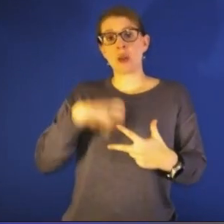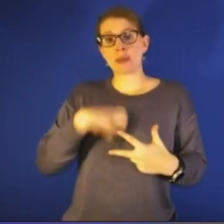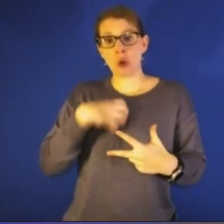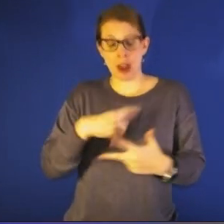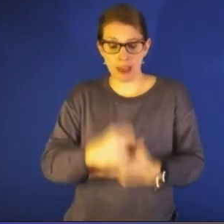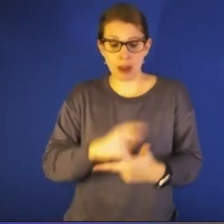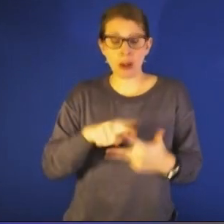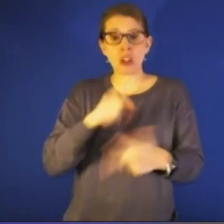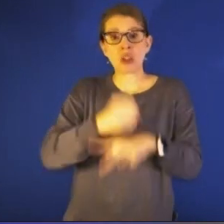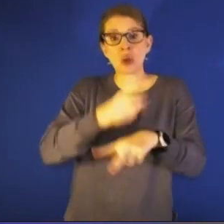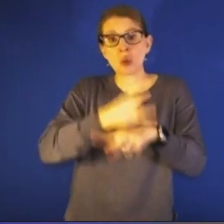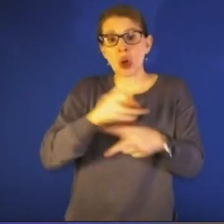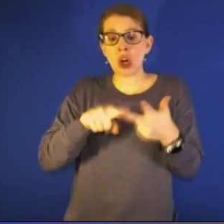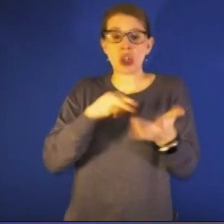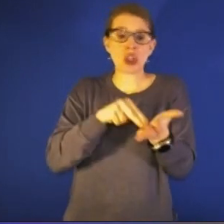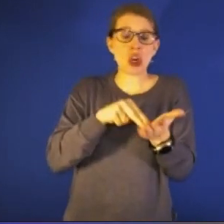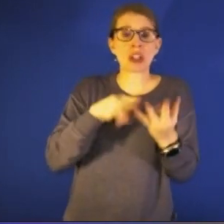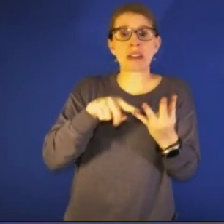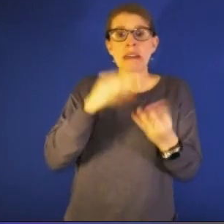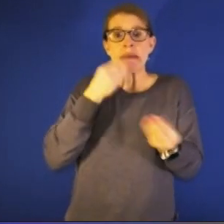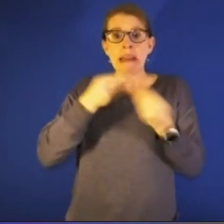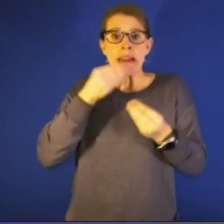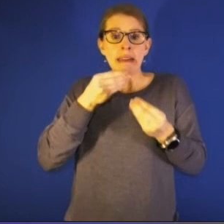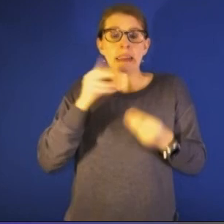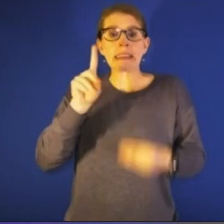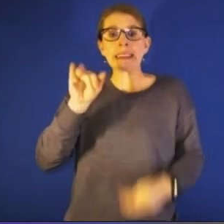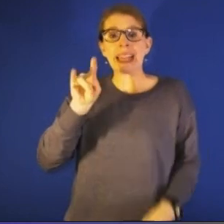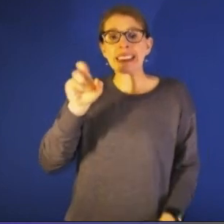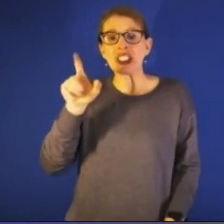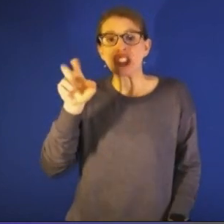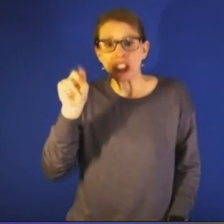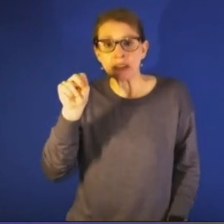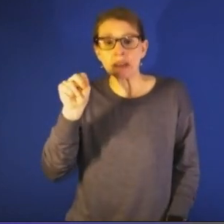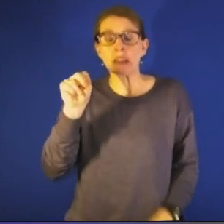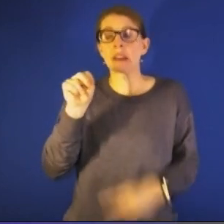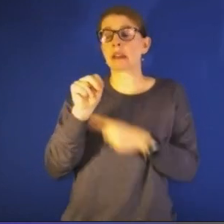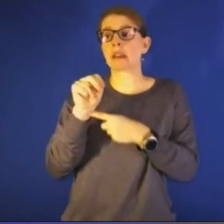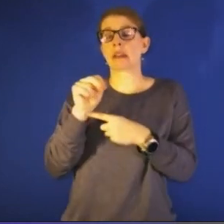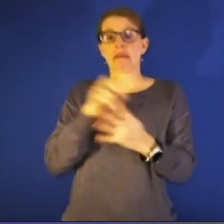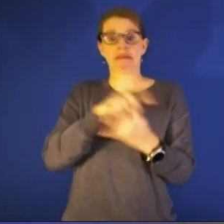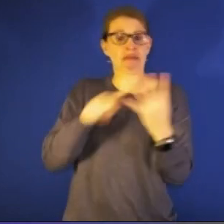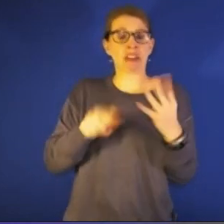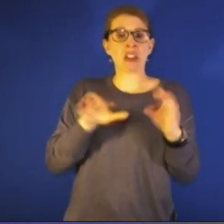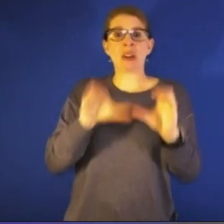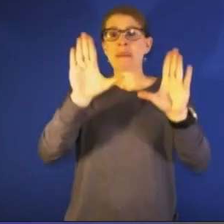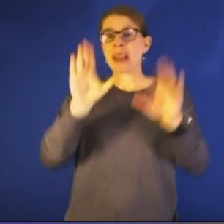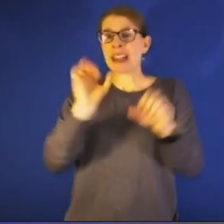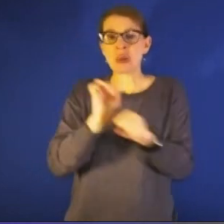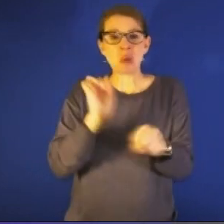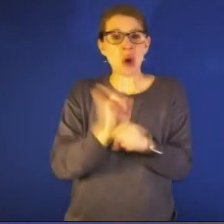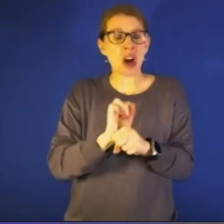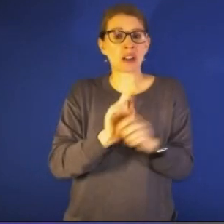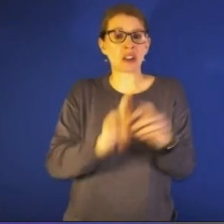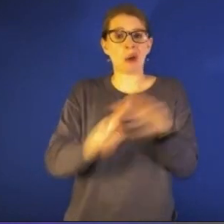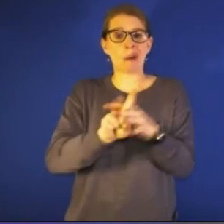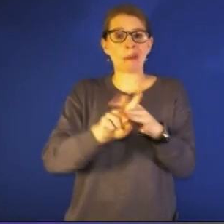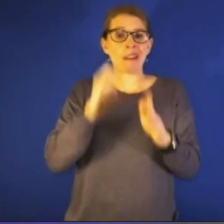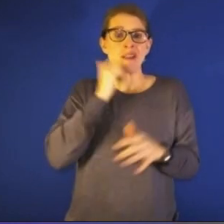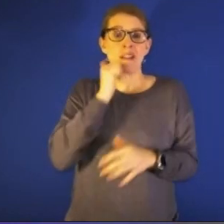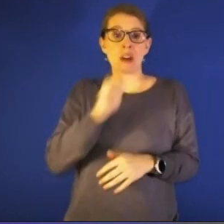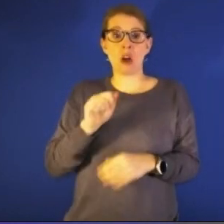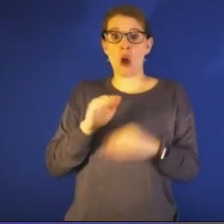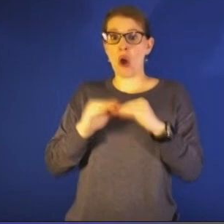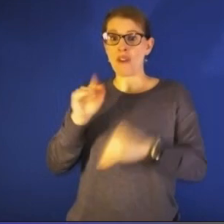workers, dietitians. These guys, these folks are doing amazing work to come in every day. We have over 100 COVID positive